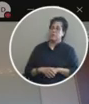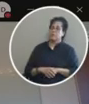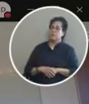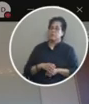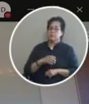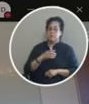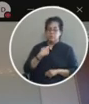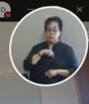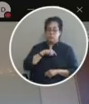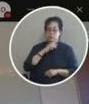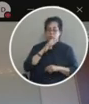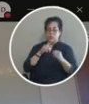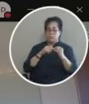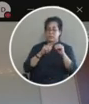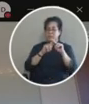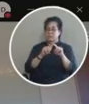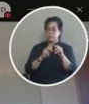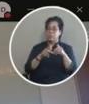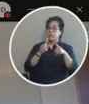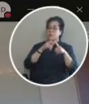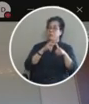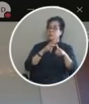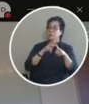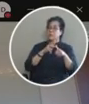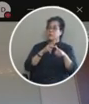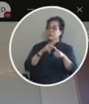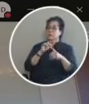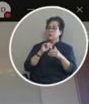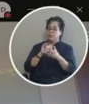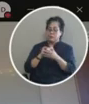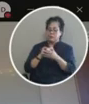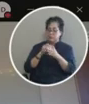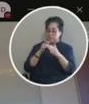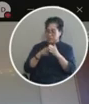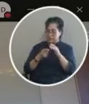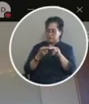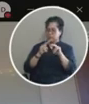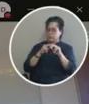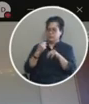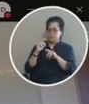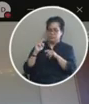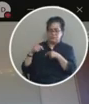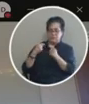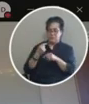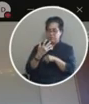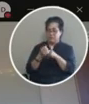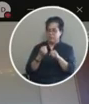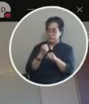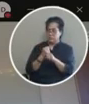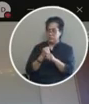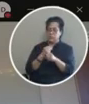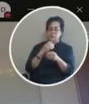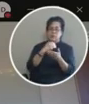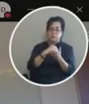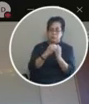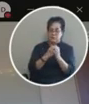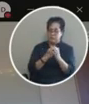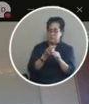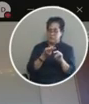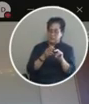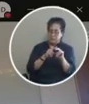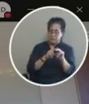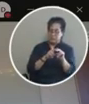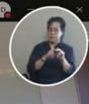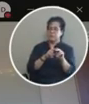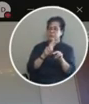We talk about all the different priorities. So when you hear that taxes have increased over the last 5 years, I've shown you in budget updates, the tax rate has increased over the